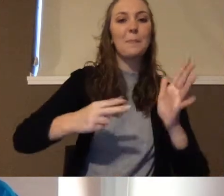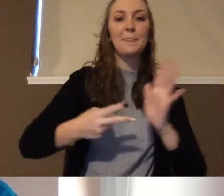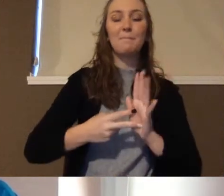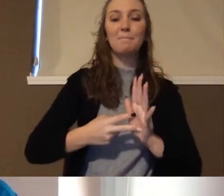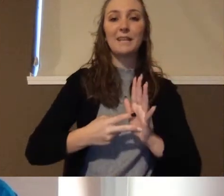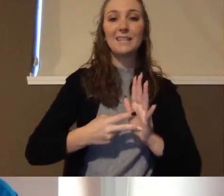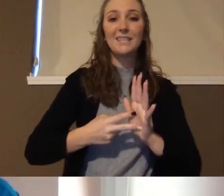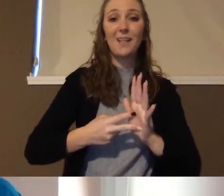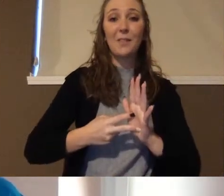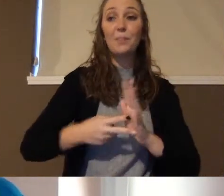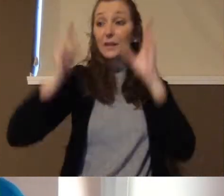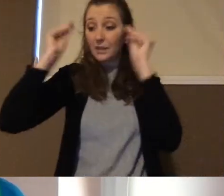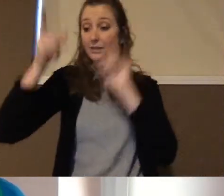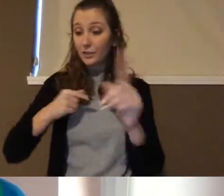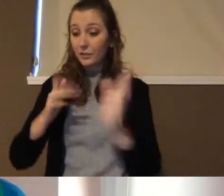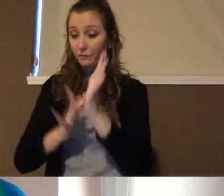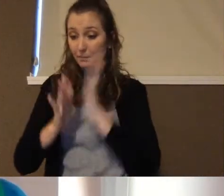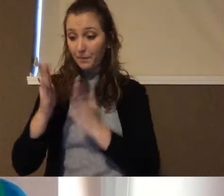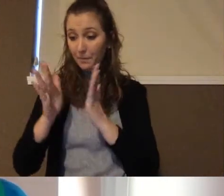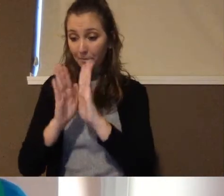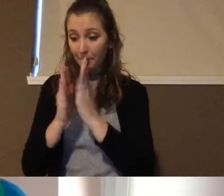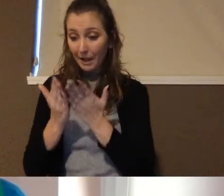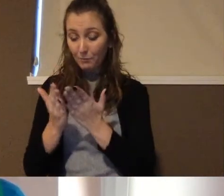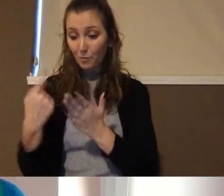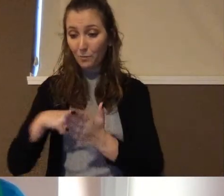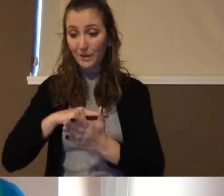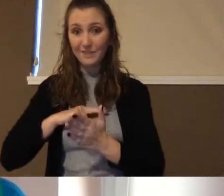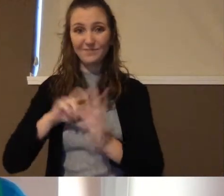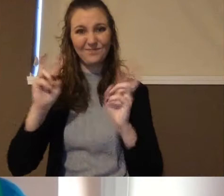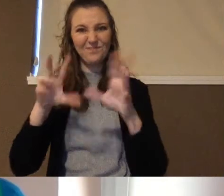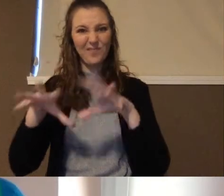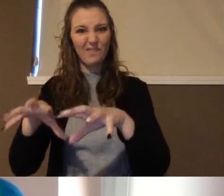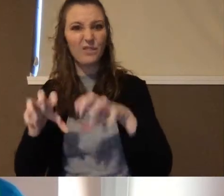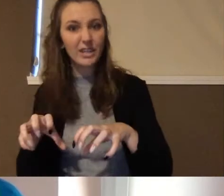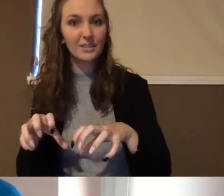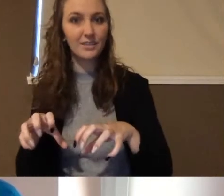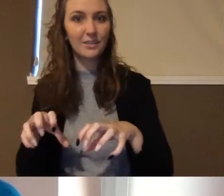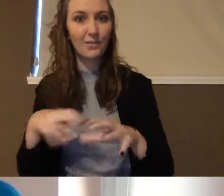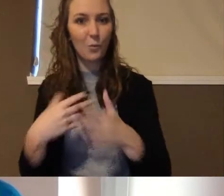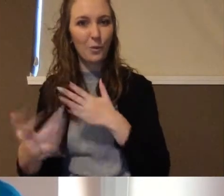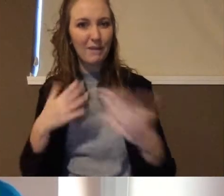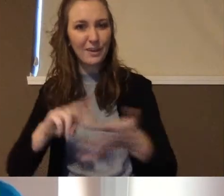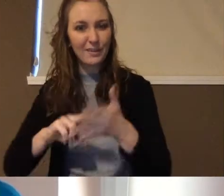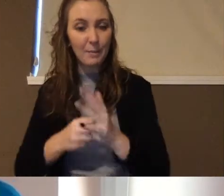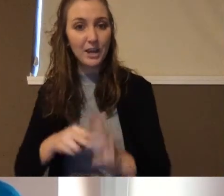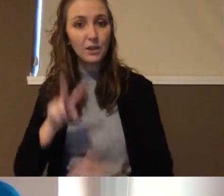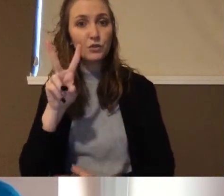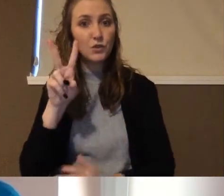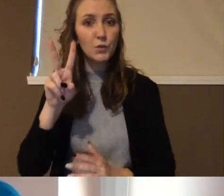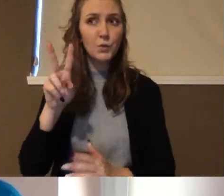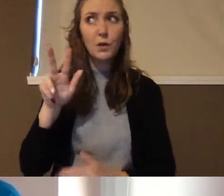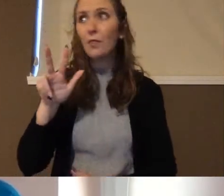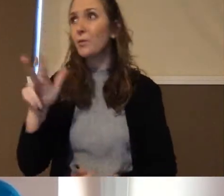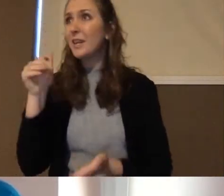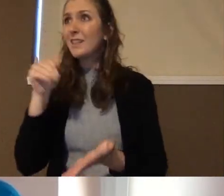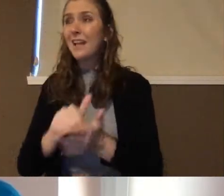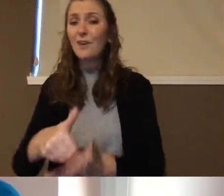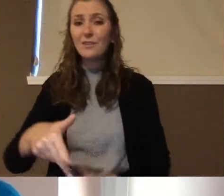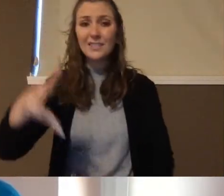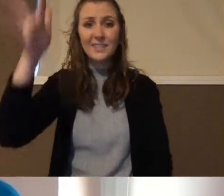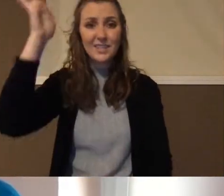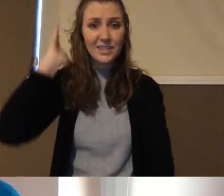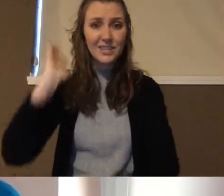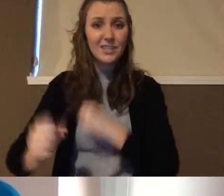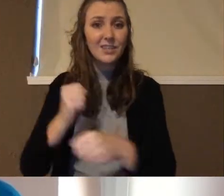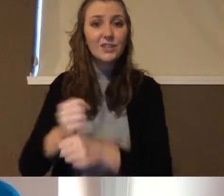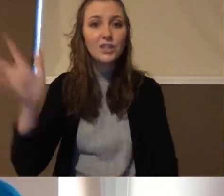A lot of Christians seem to believe the way we follow Jesus is to freeze the teachings of the Bible into